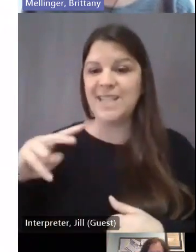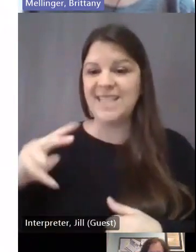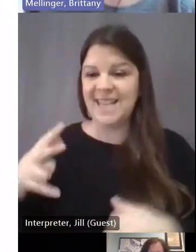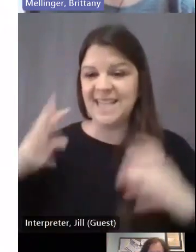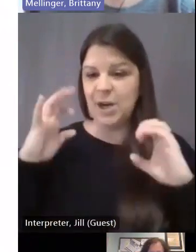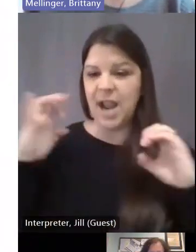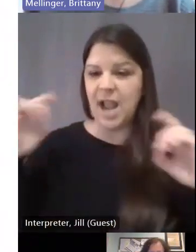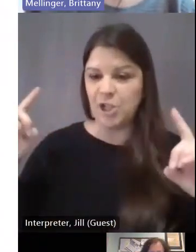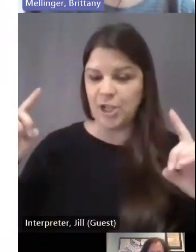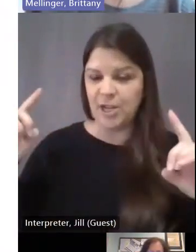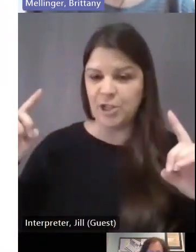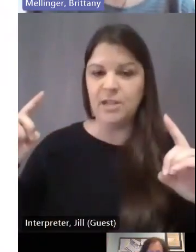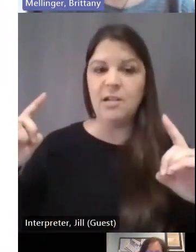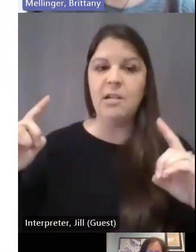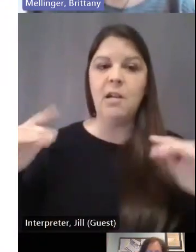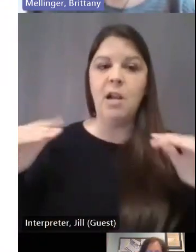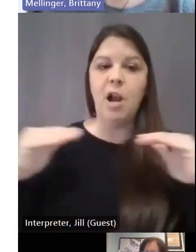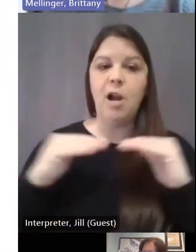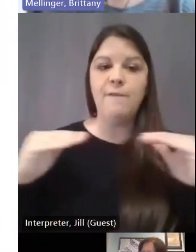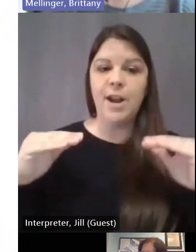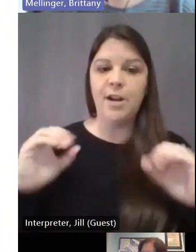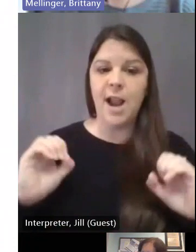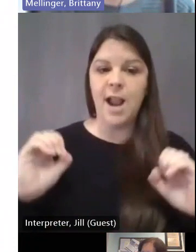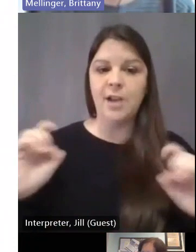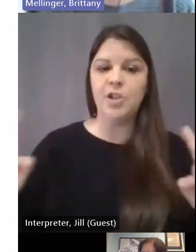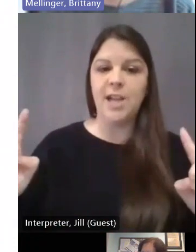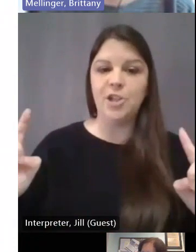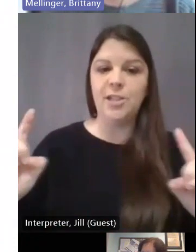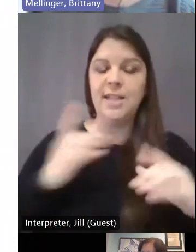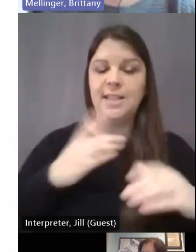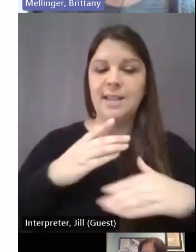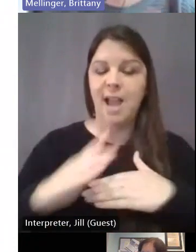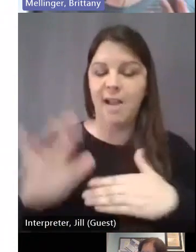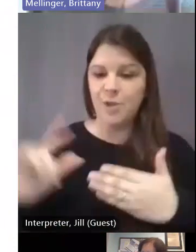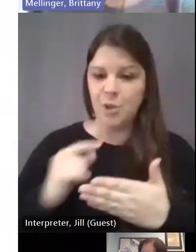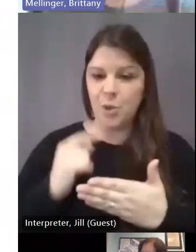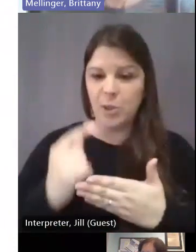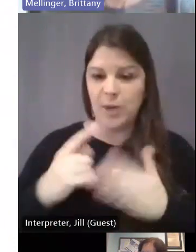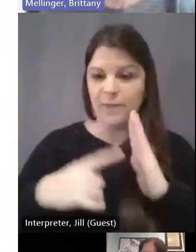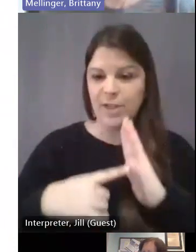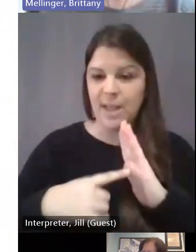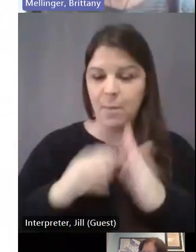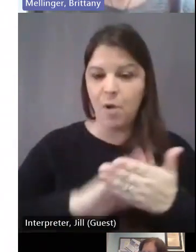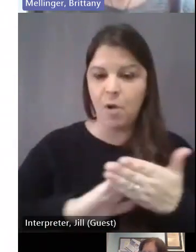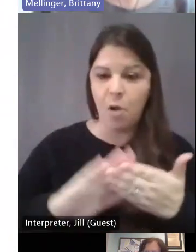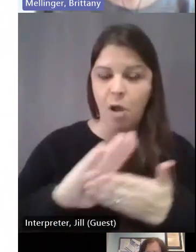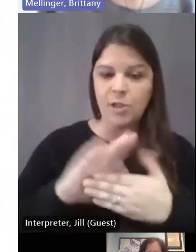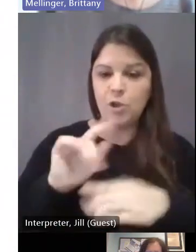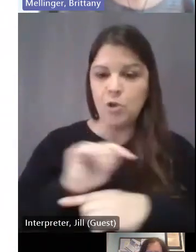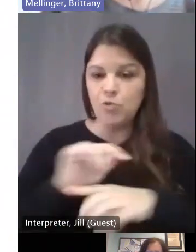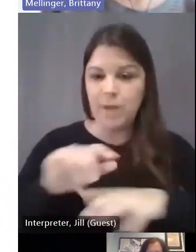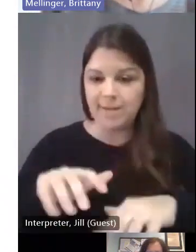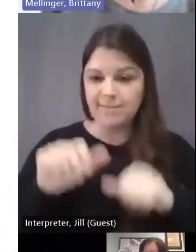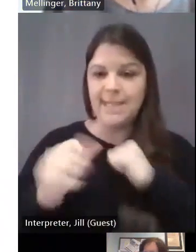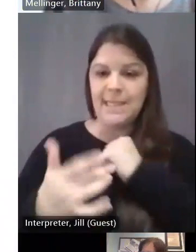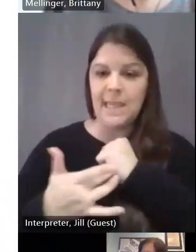education. Our Fair Educational Opportunities Act covers post-secondary education, such as college, trade schools, technical